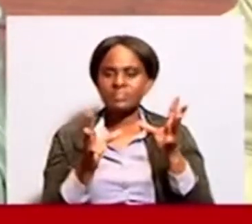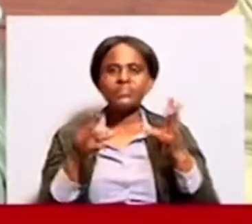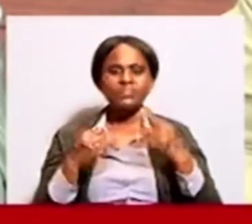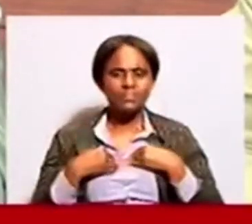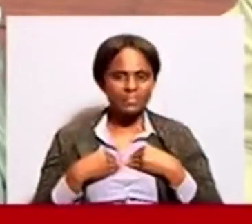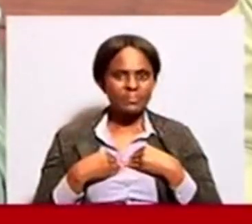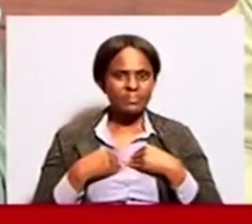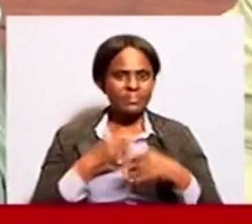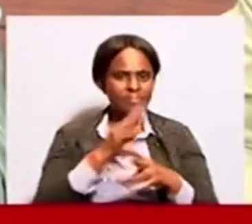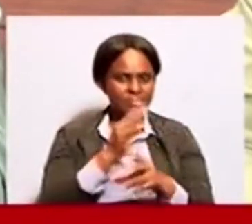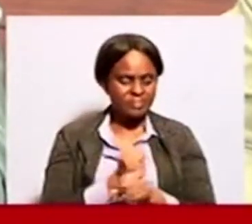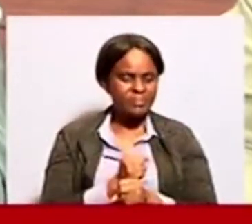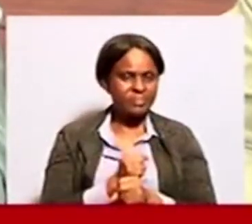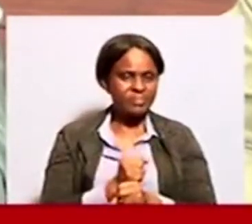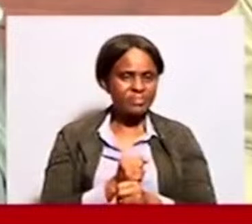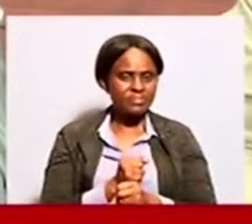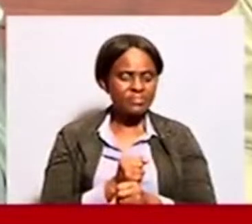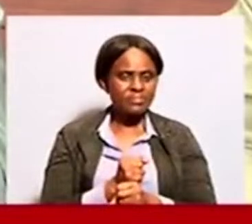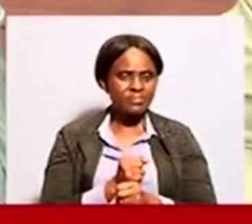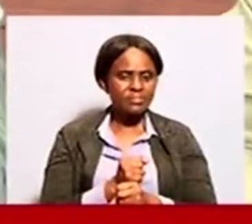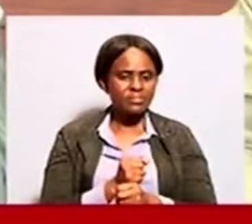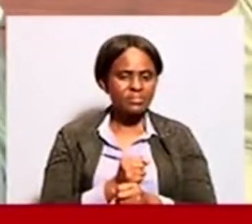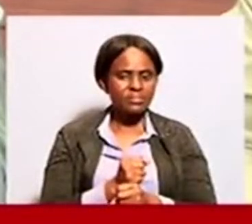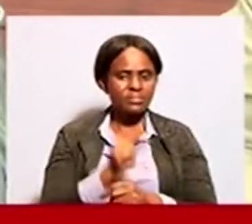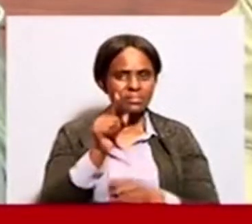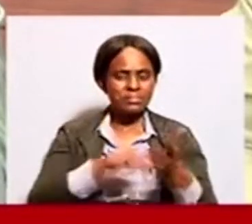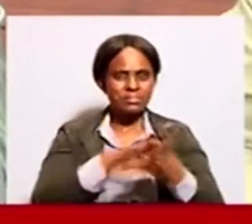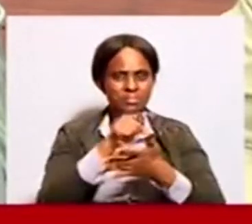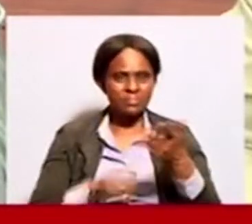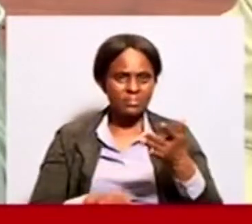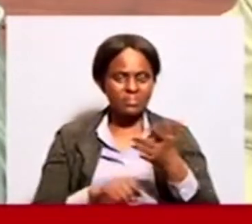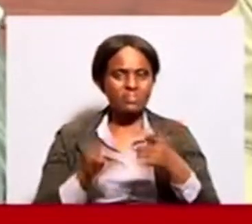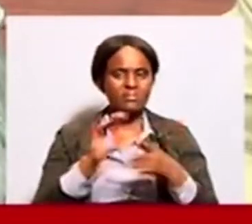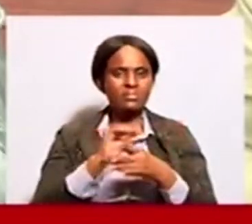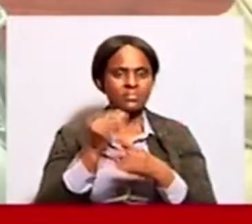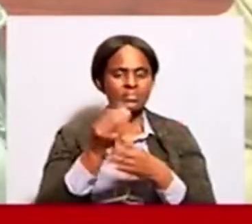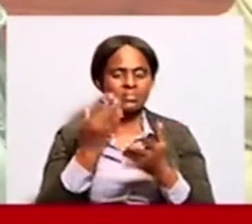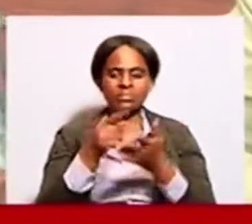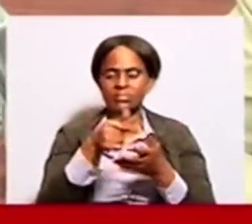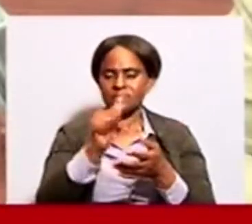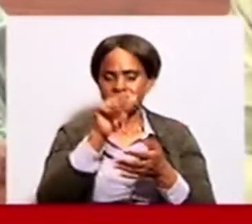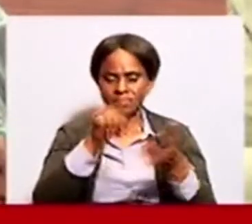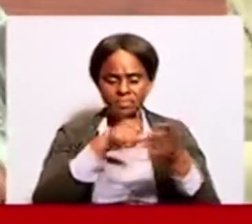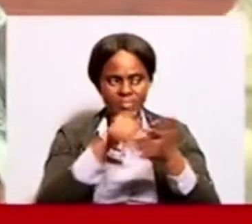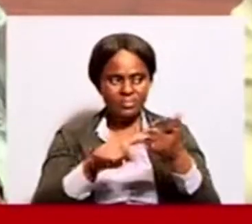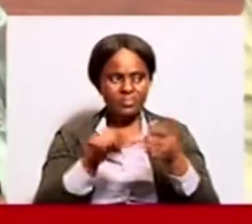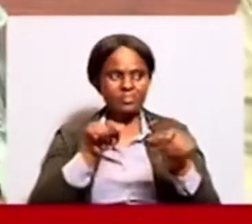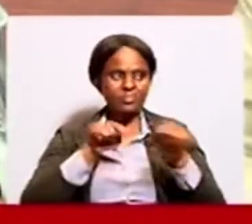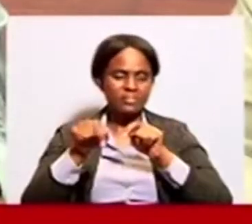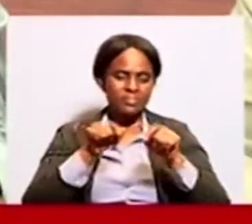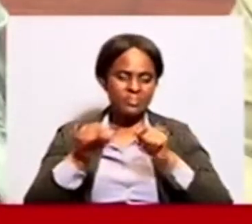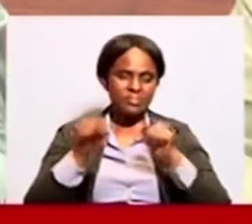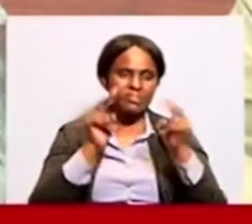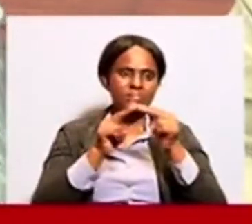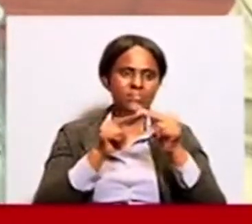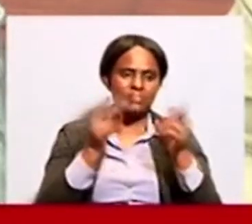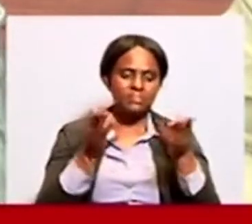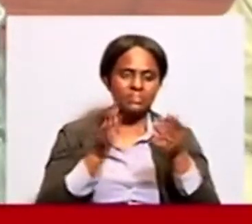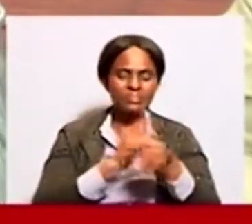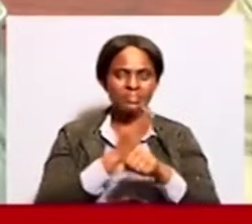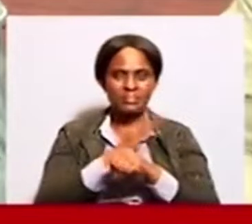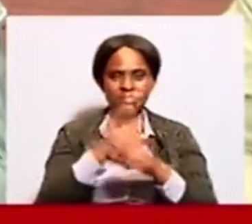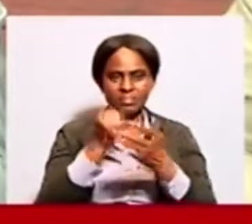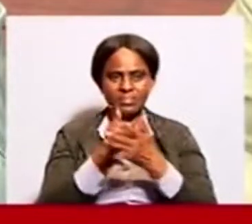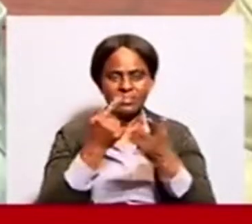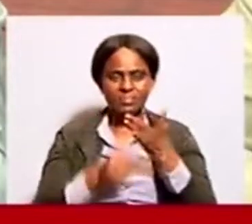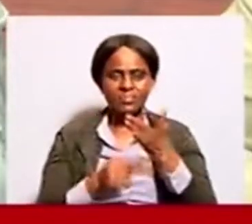acknowledging receipt of termination, or you go ahead and take over the contract upon the